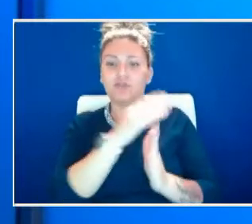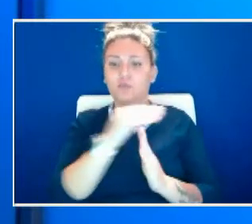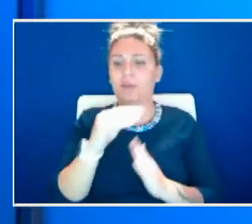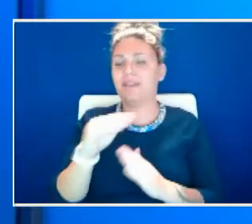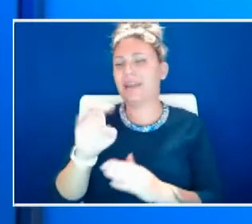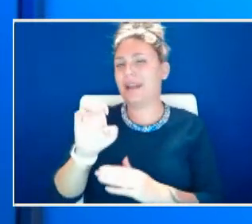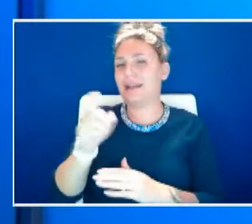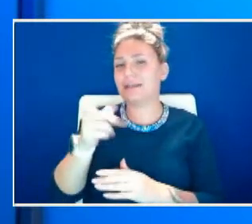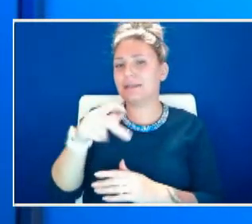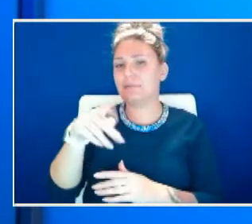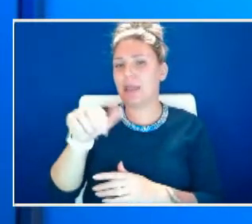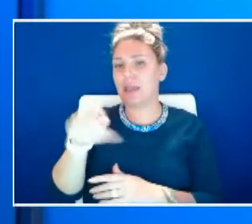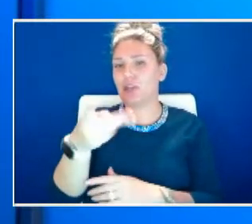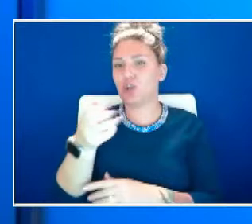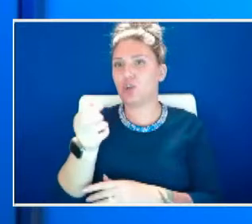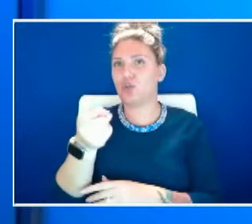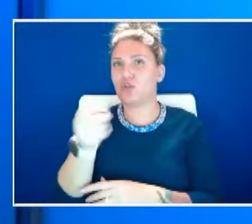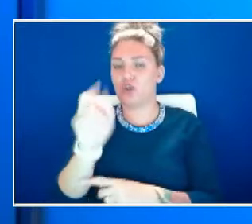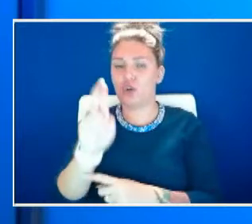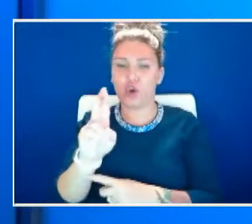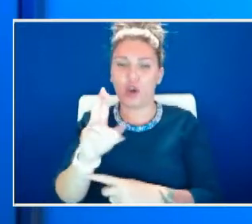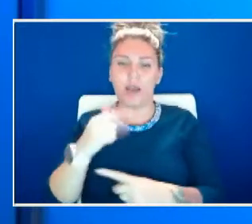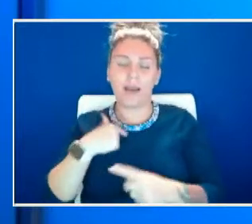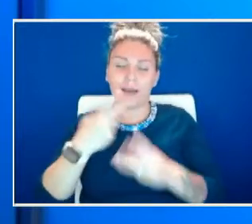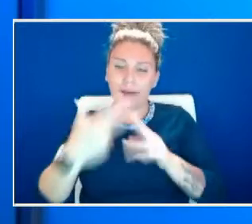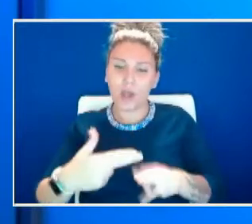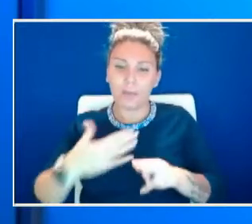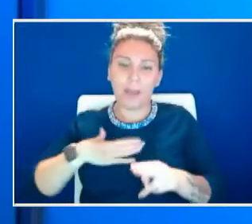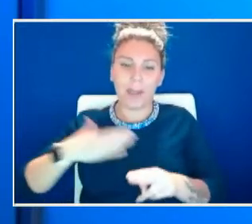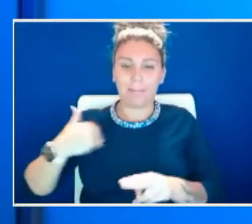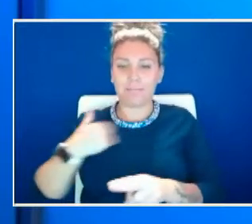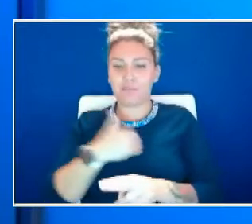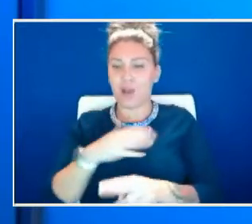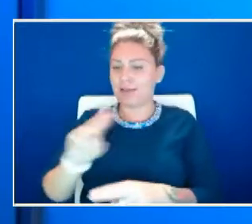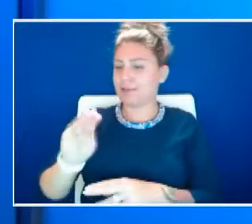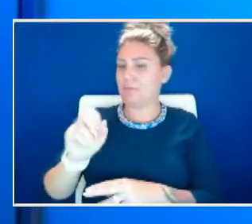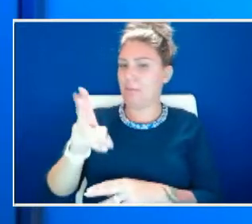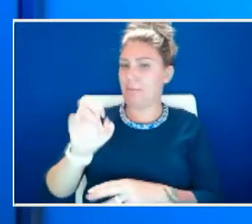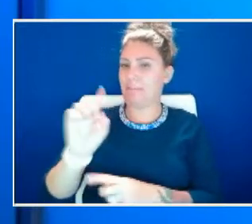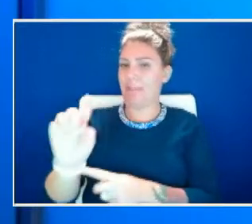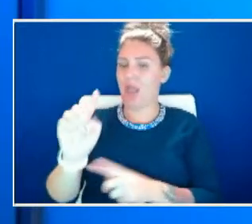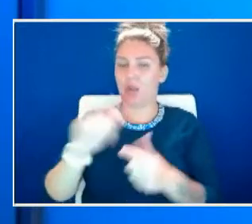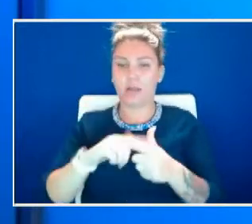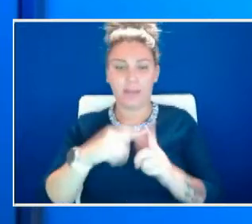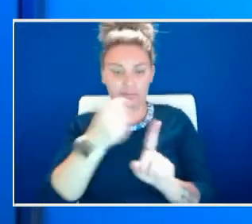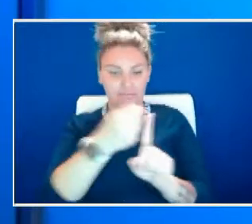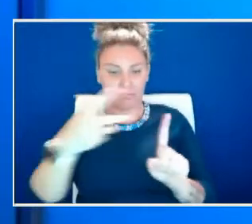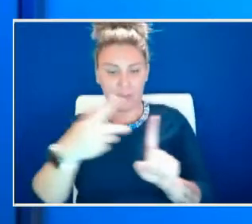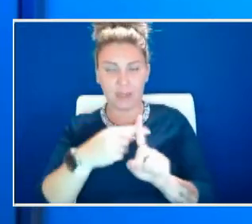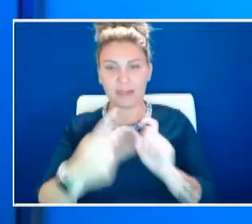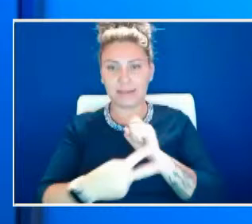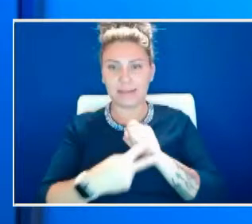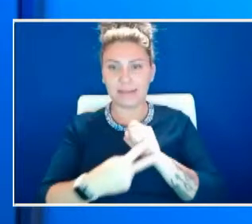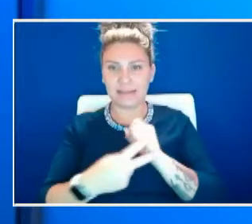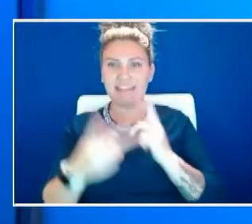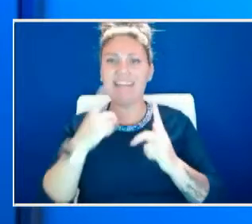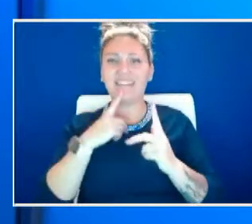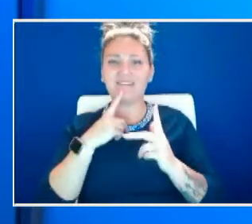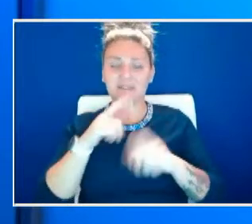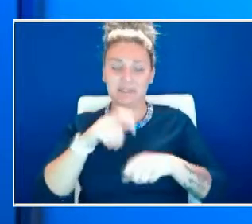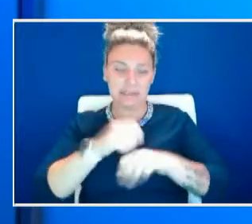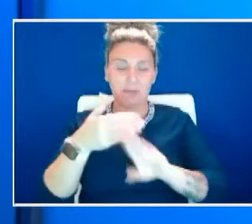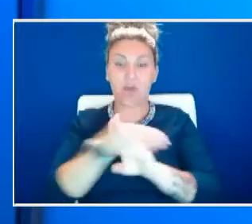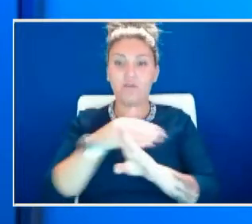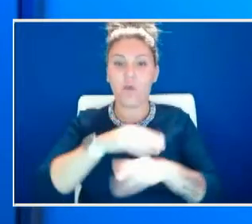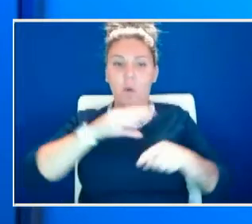breast mounds, and then we'd go and we'd expand those as we're saving the skin before I go through radiation. And at some